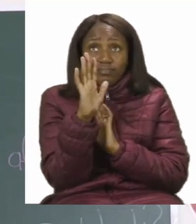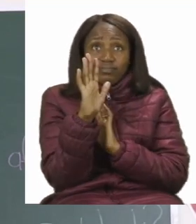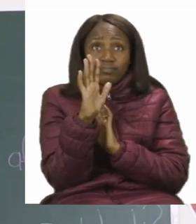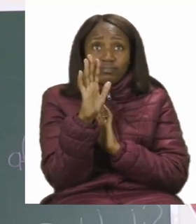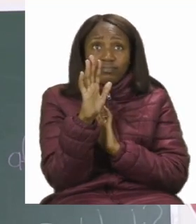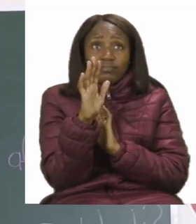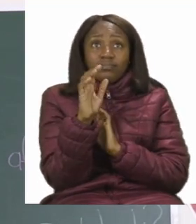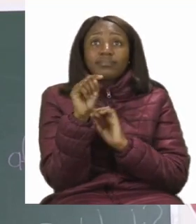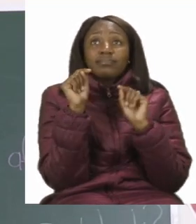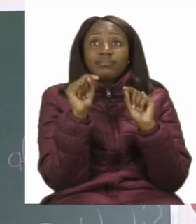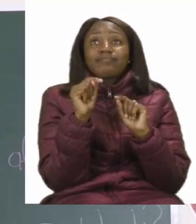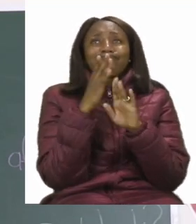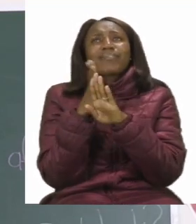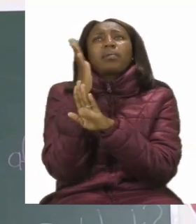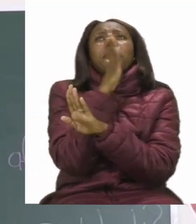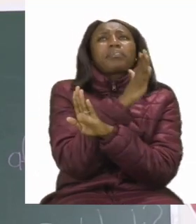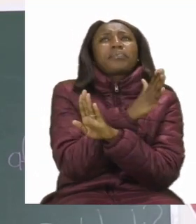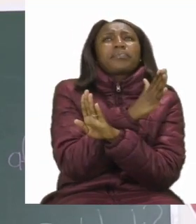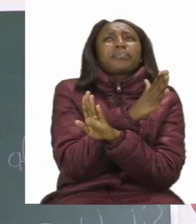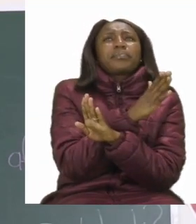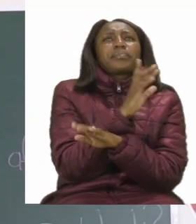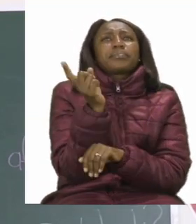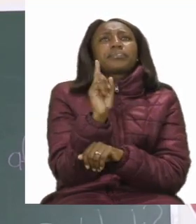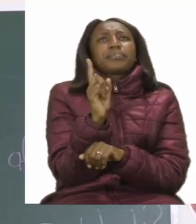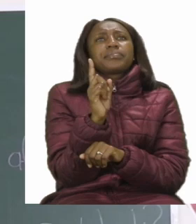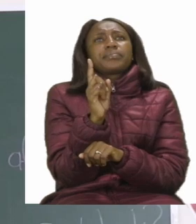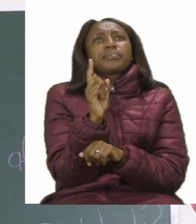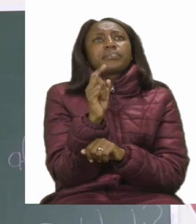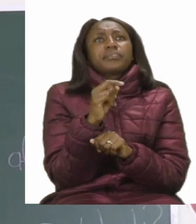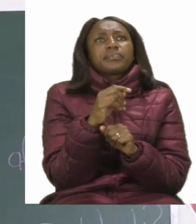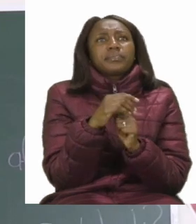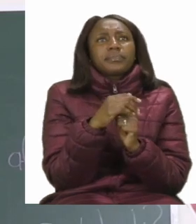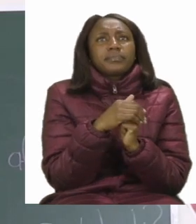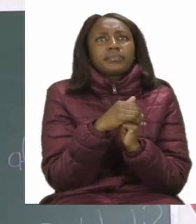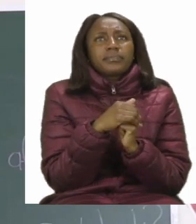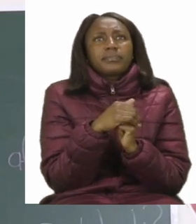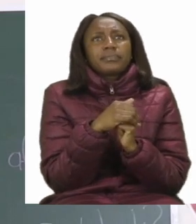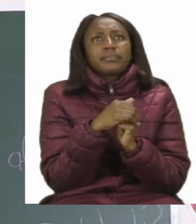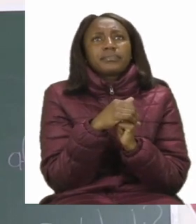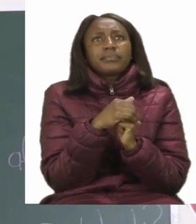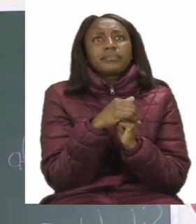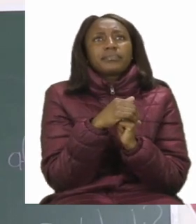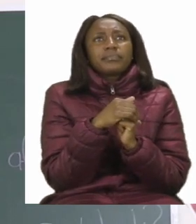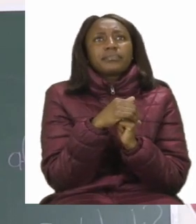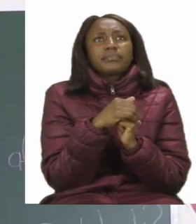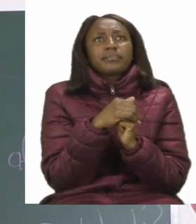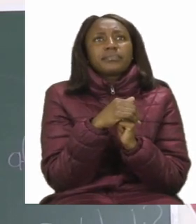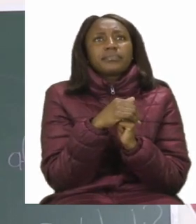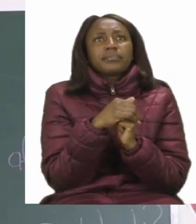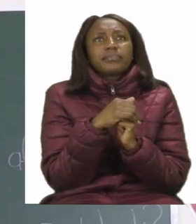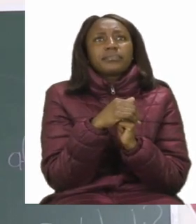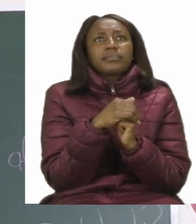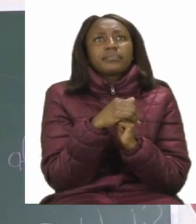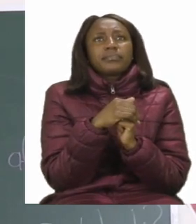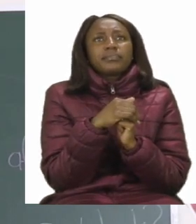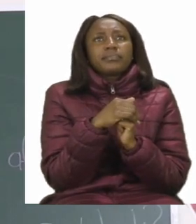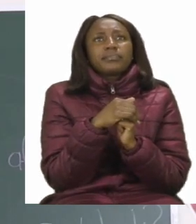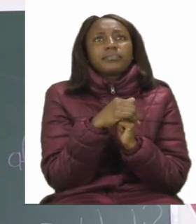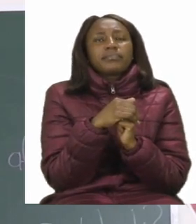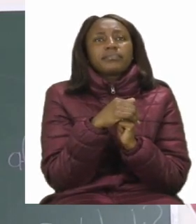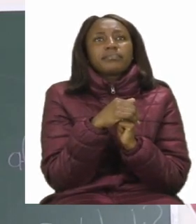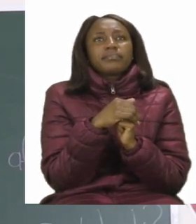So now we have to look at what time will 1 hour before 5 o'clock be.